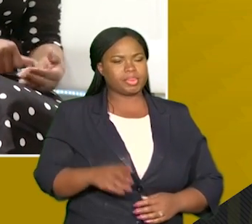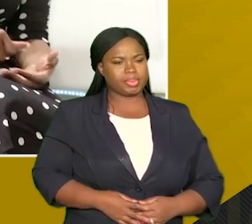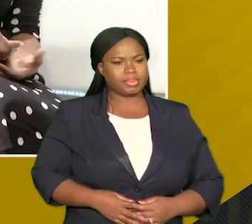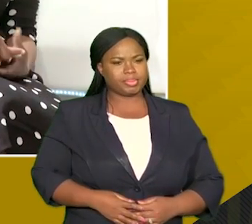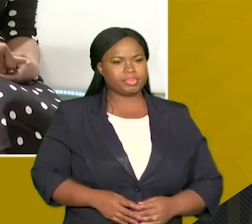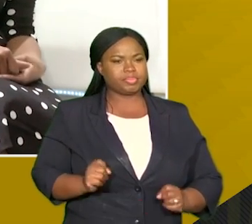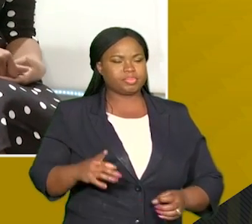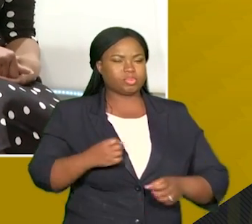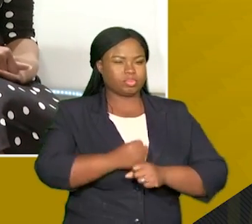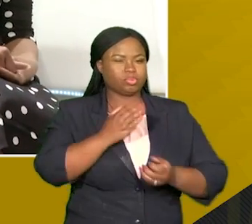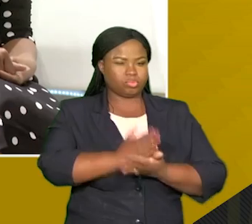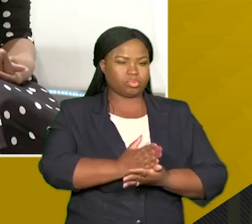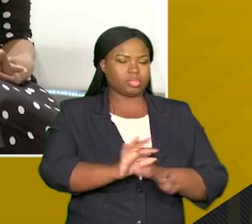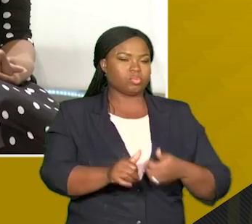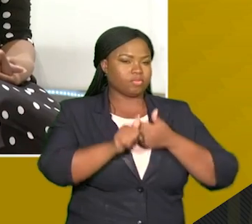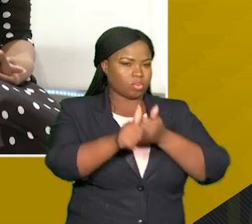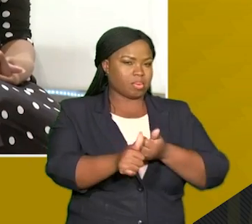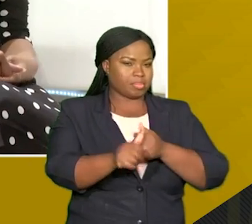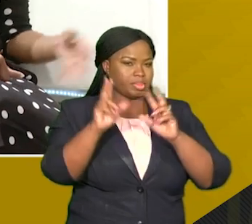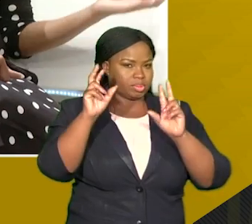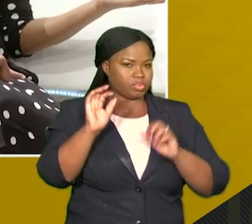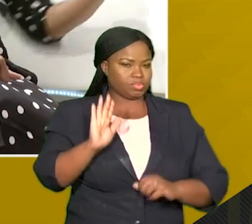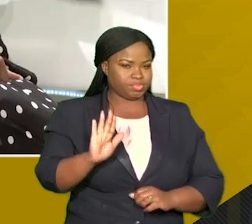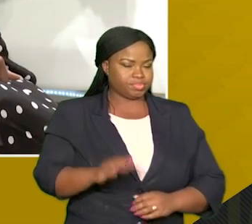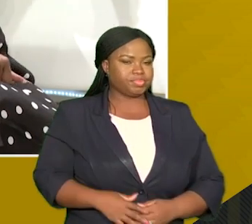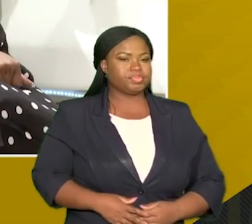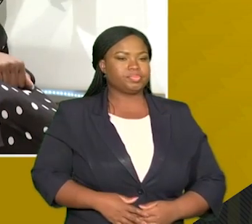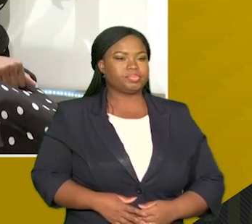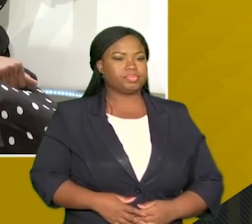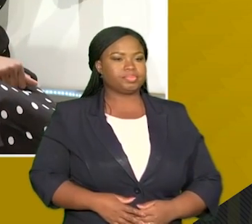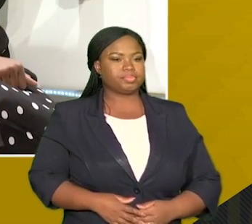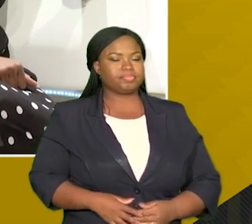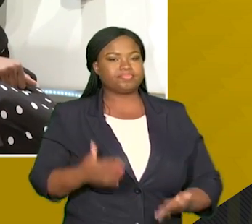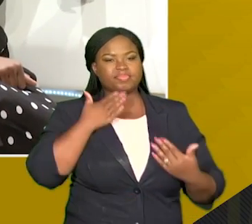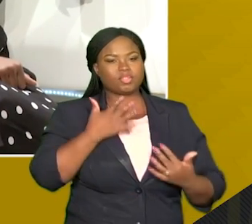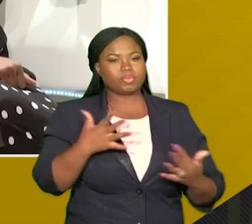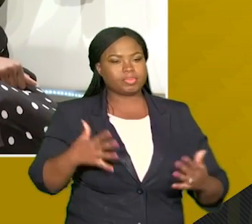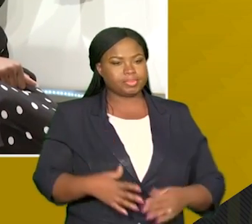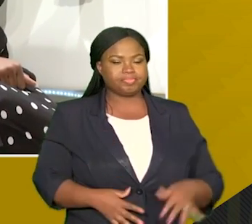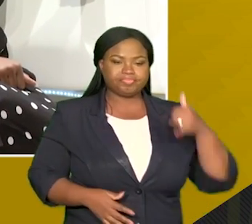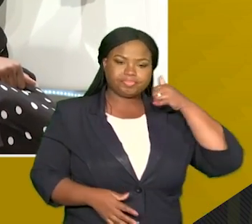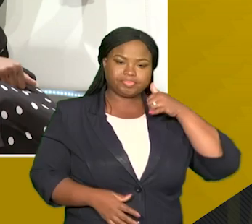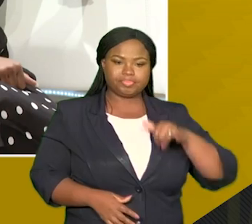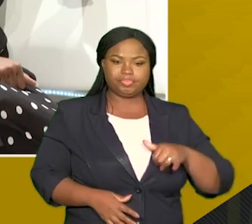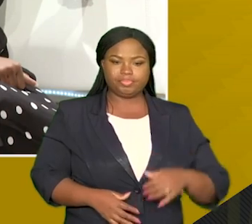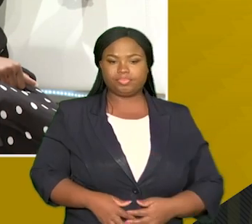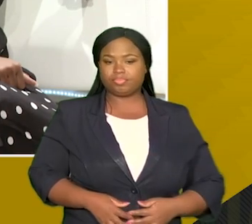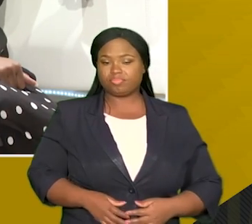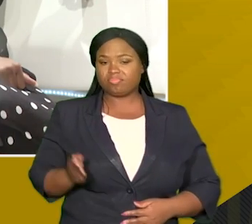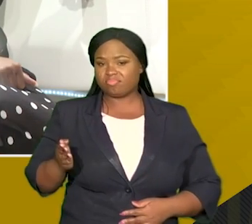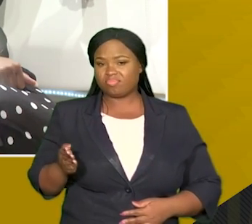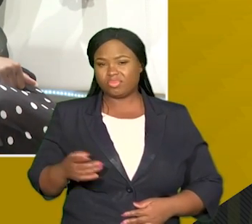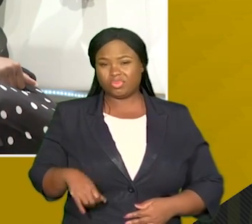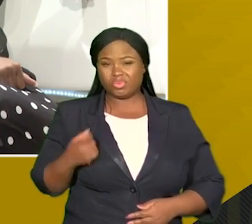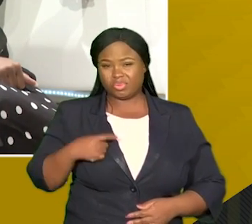going to make sure Guti shall follow Shalolu Taba as well, no. Mama, as it tell each other. Thank you so much, Brigadier. Mama, do you have